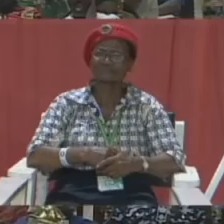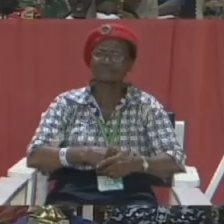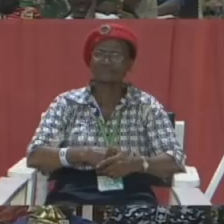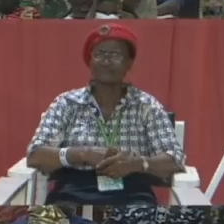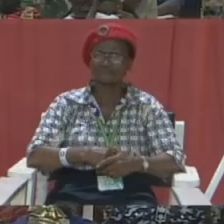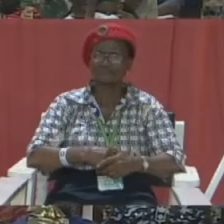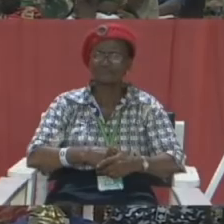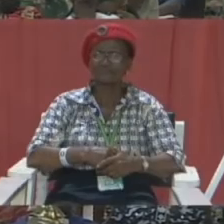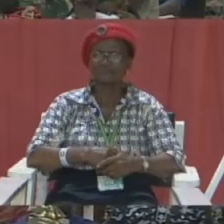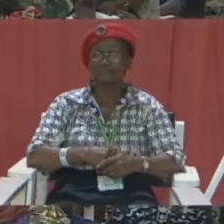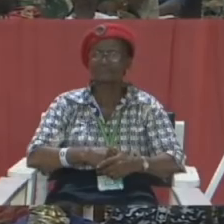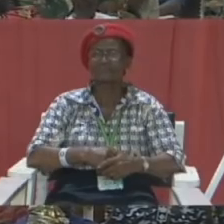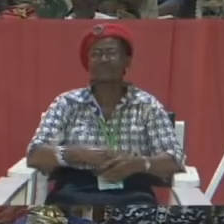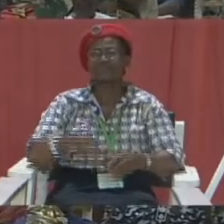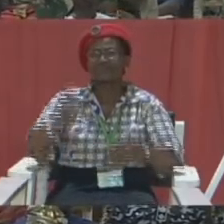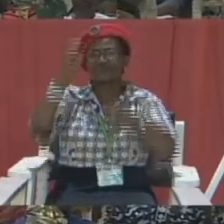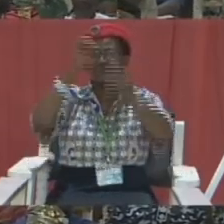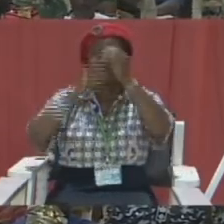Oh Lord.